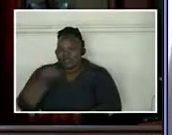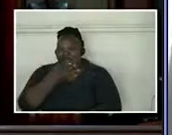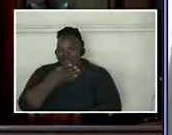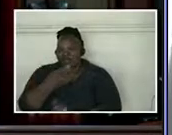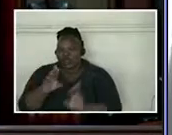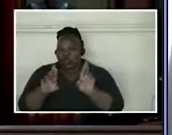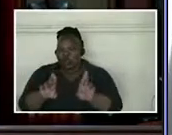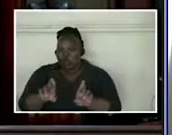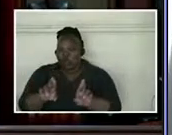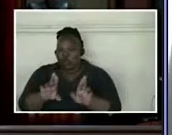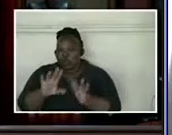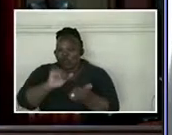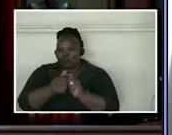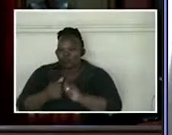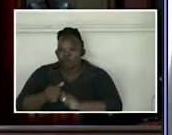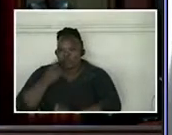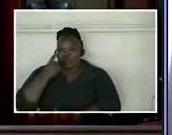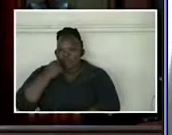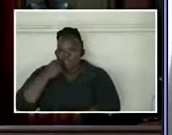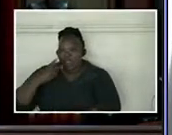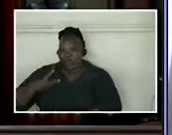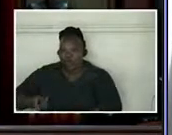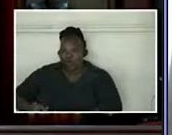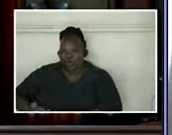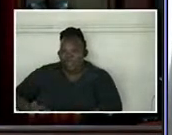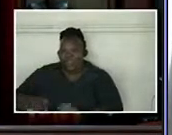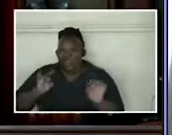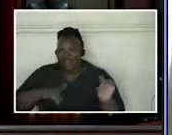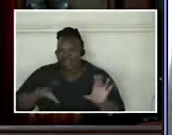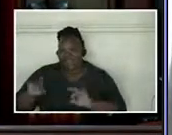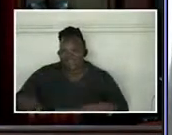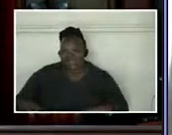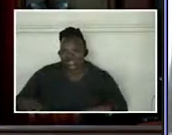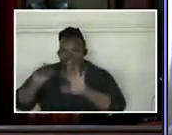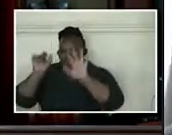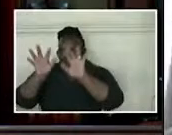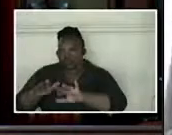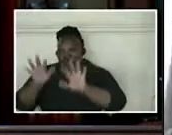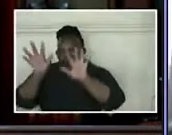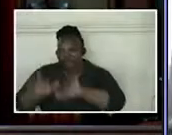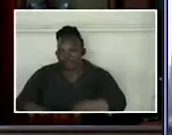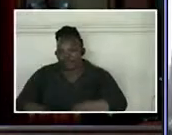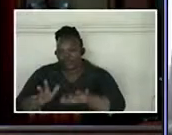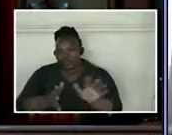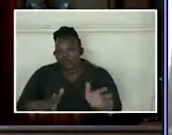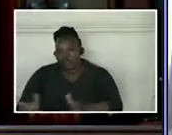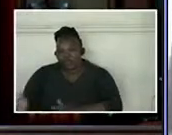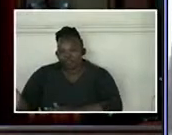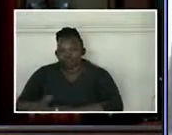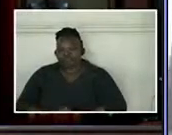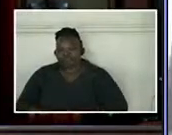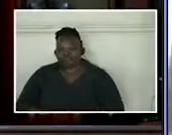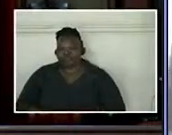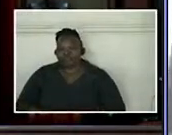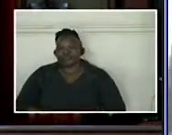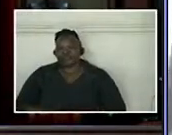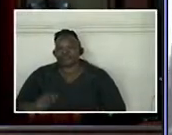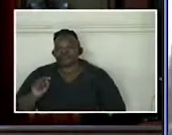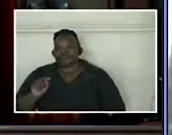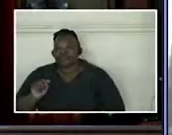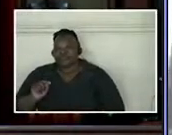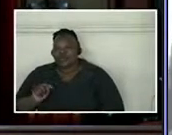and sports women deeply affected and impacted by these recent floods in fulfilling it one of its